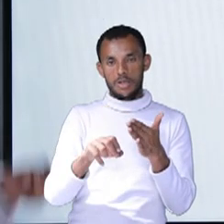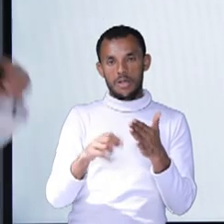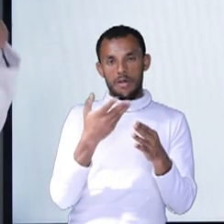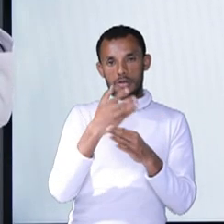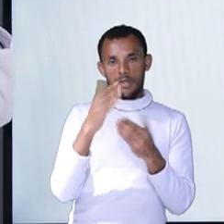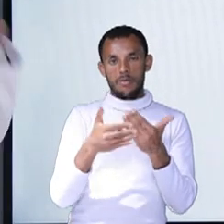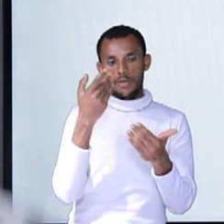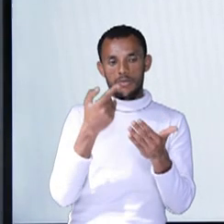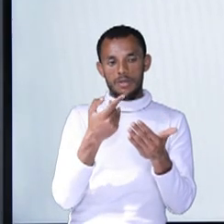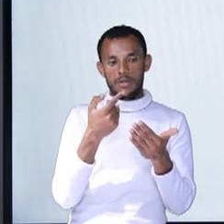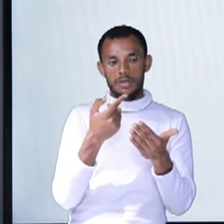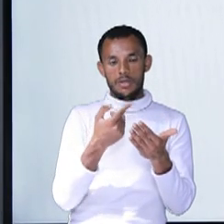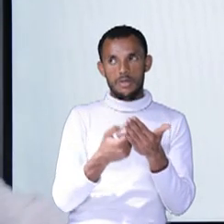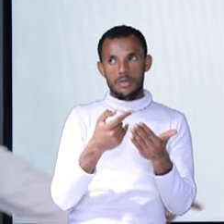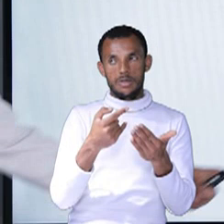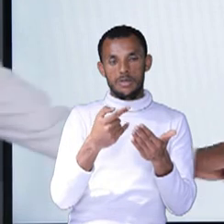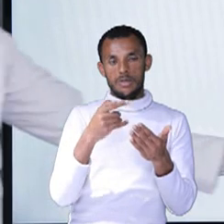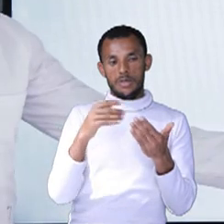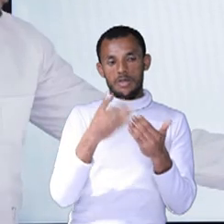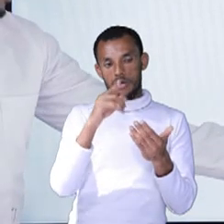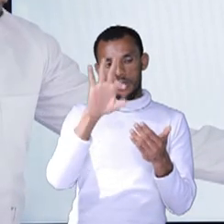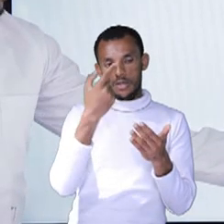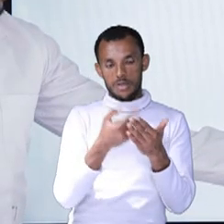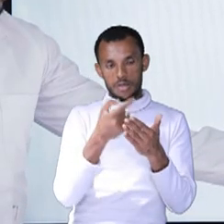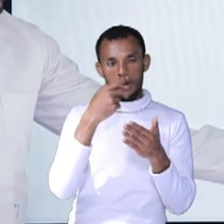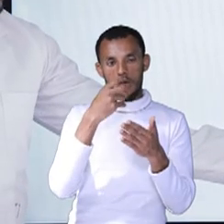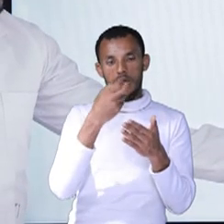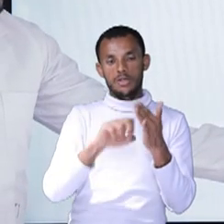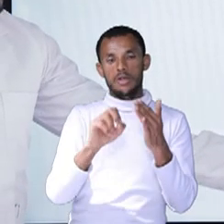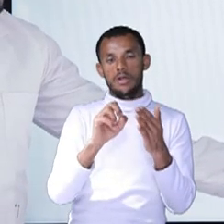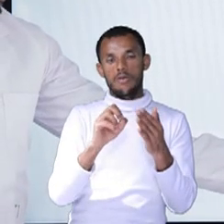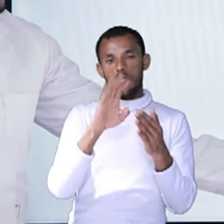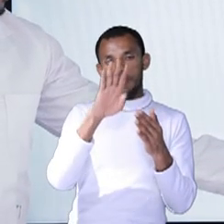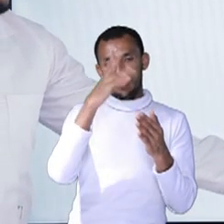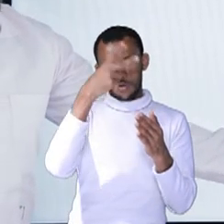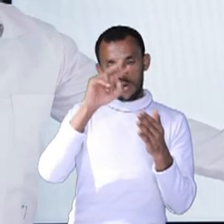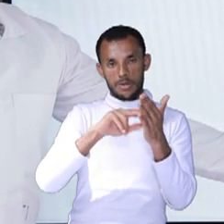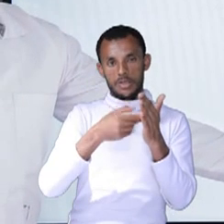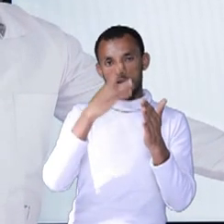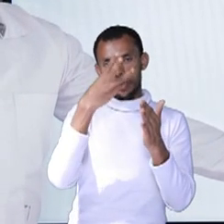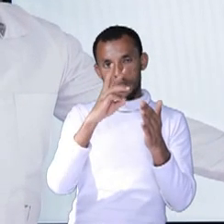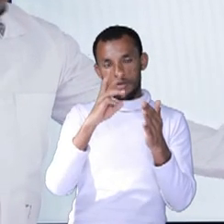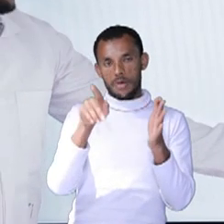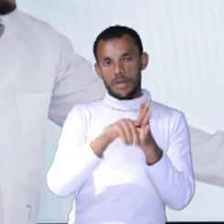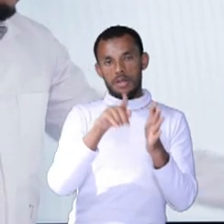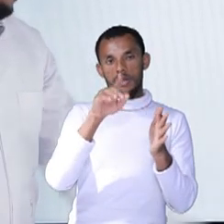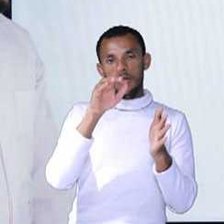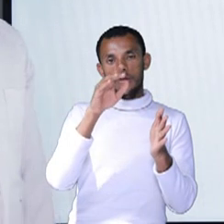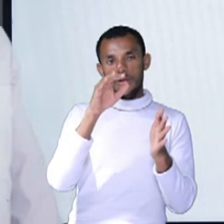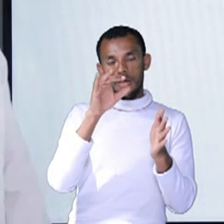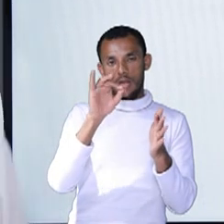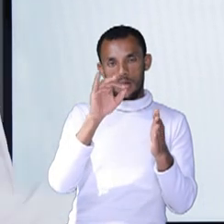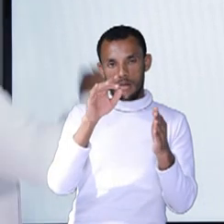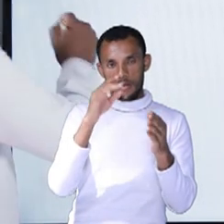after simplifying this, you'll have this answer. So 4 squared is this 16 over 8. 8 minus 4 is this